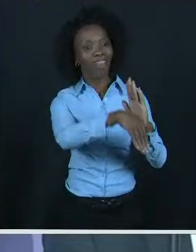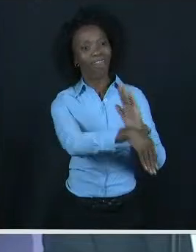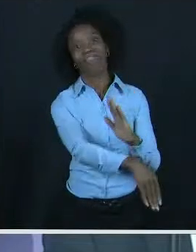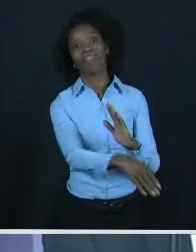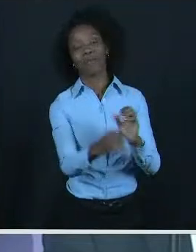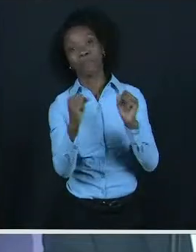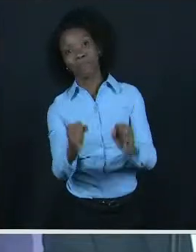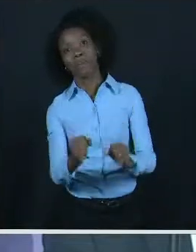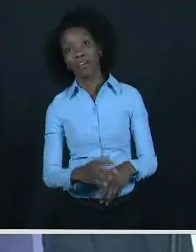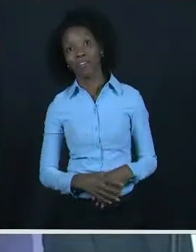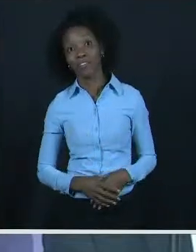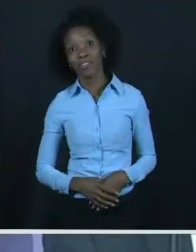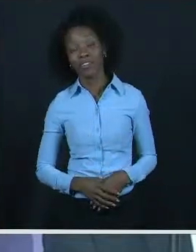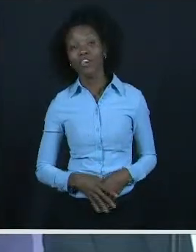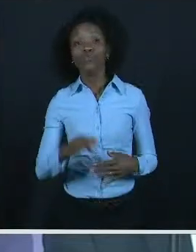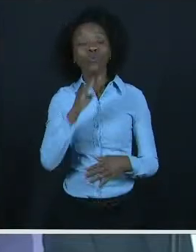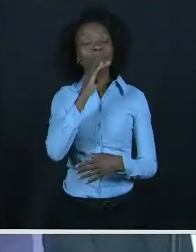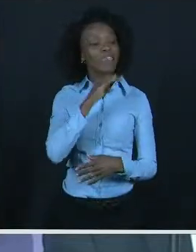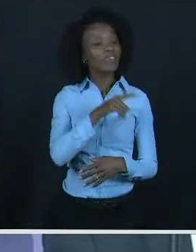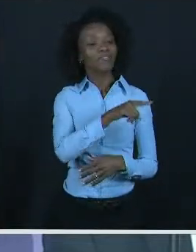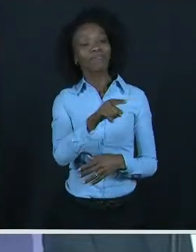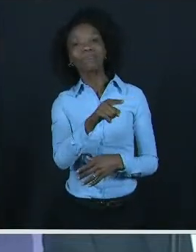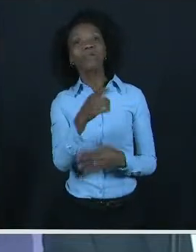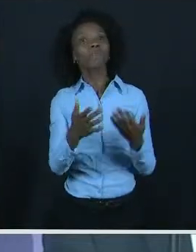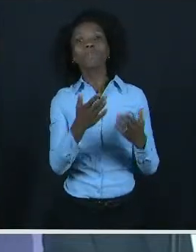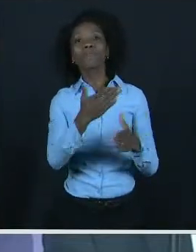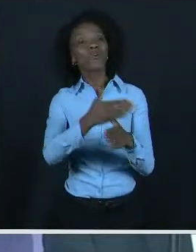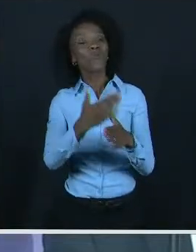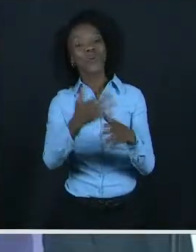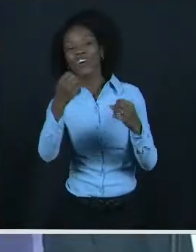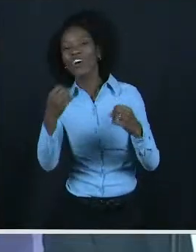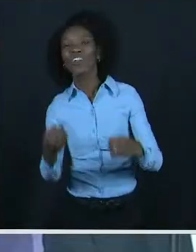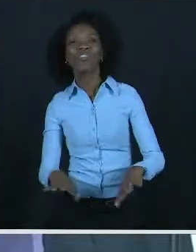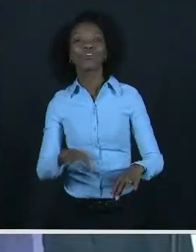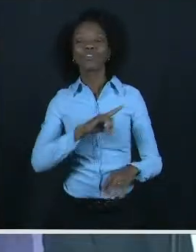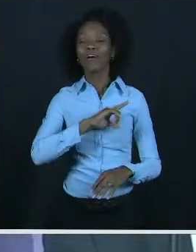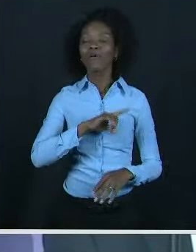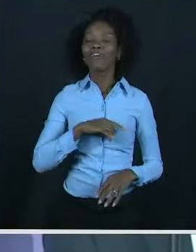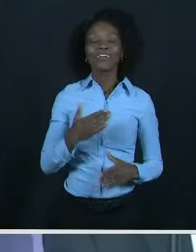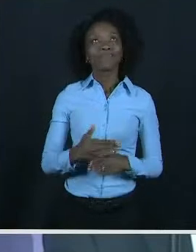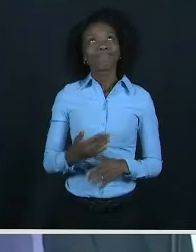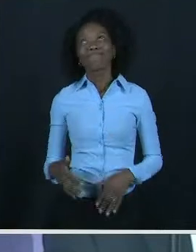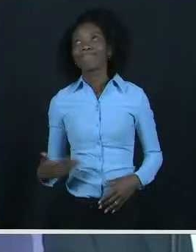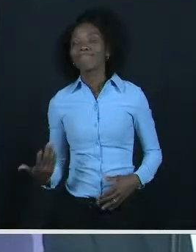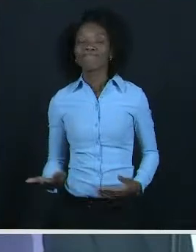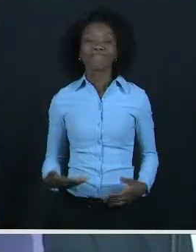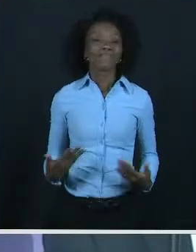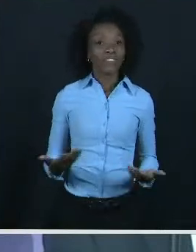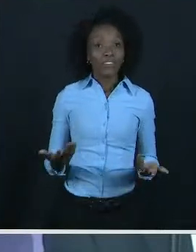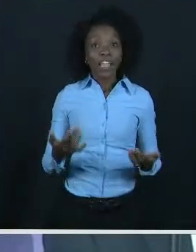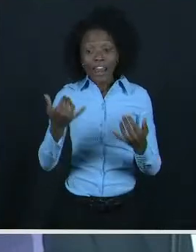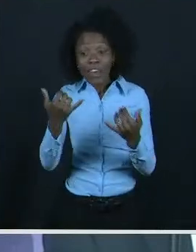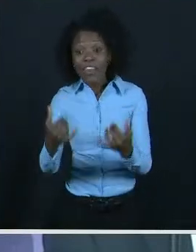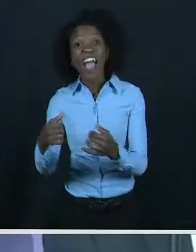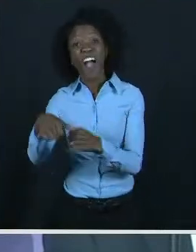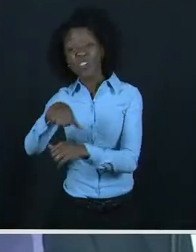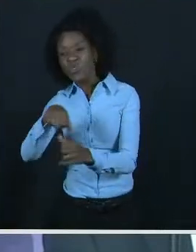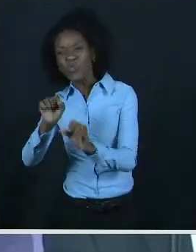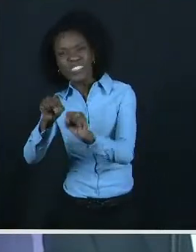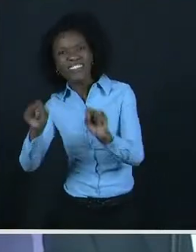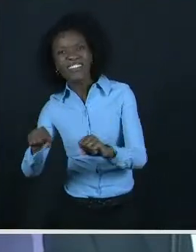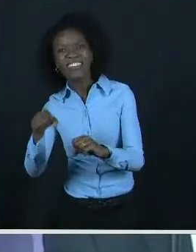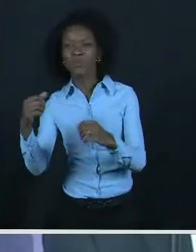the results in lost employment and productivity, and it drains resources from social services, the